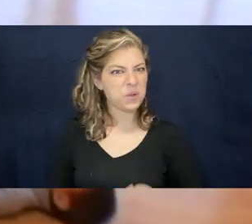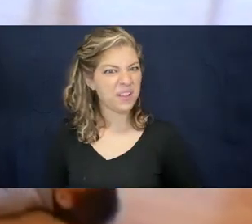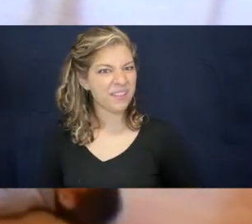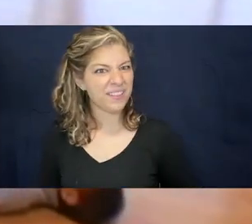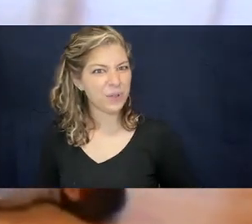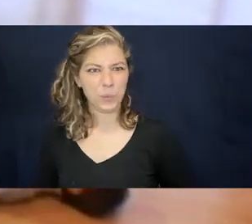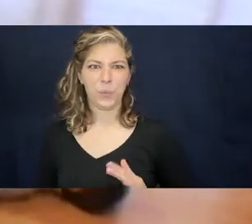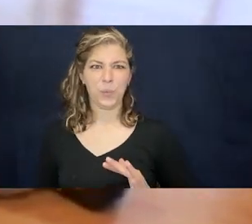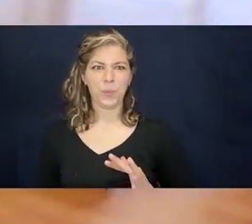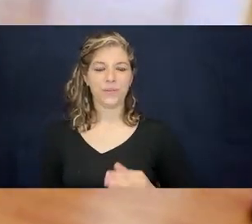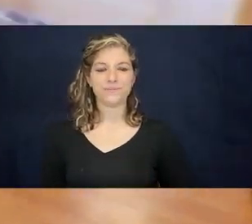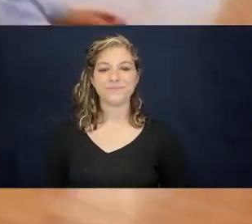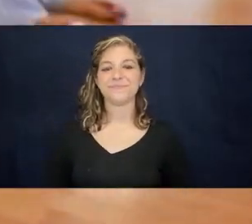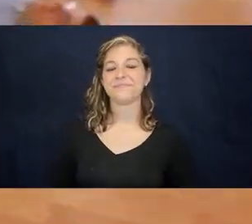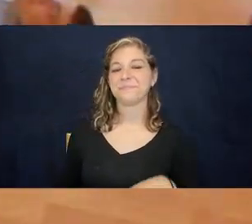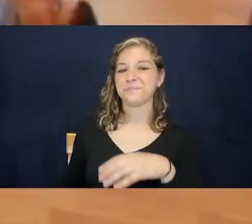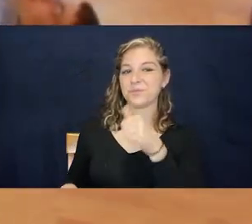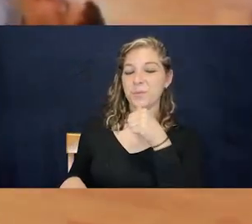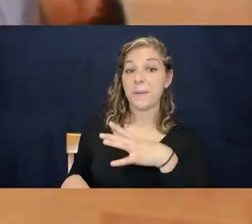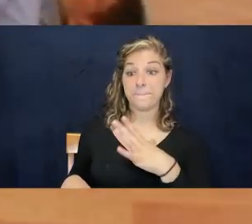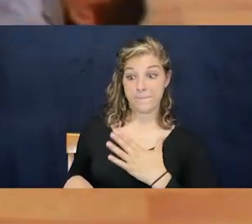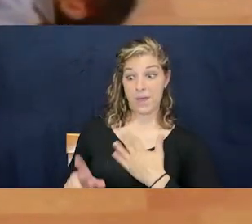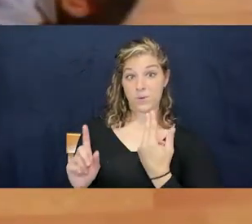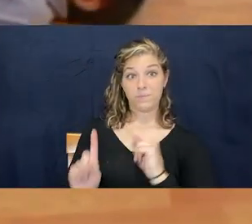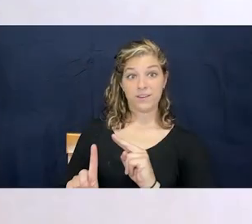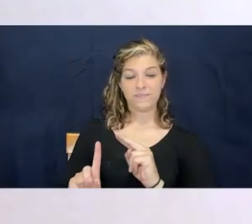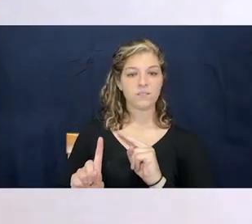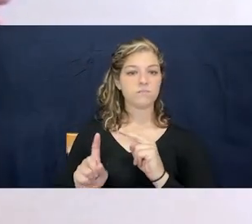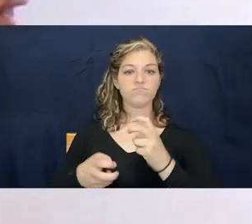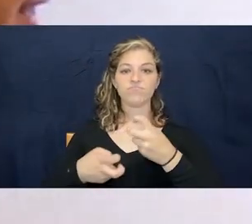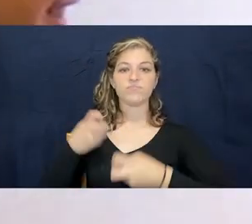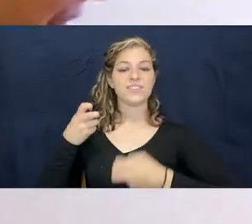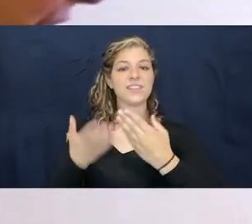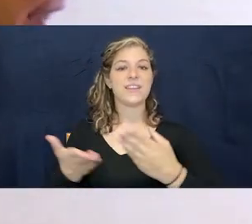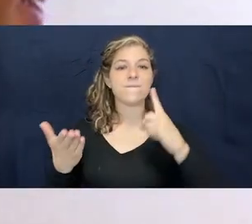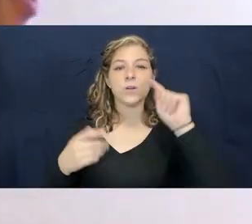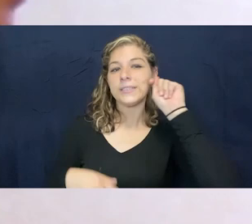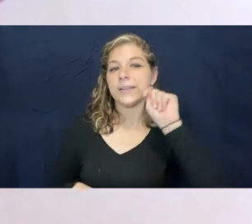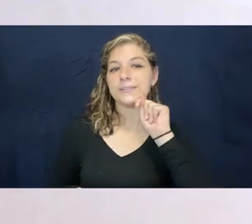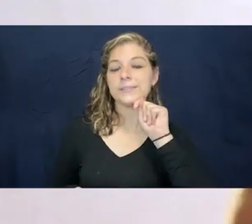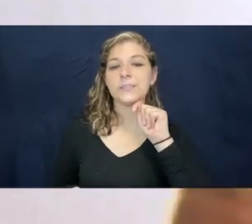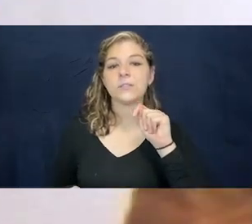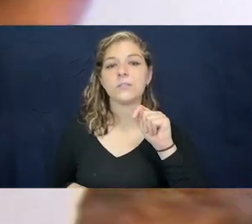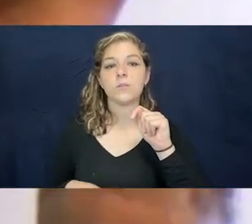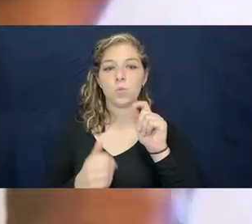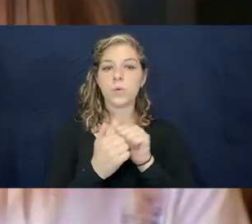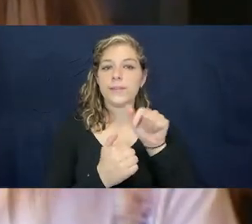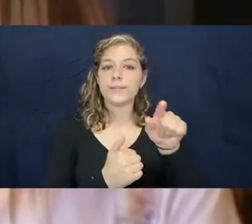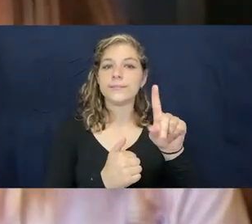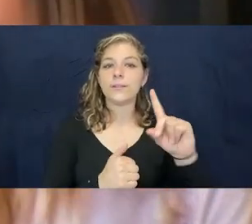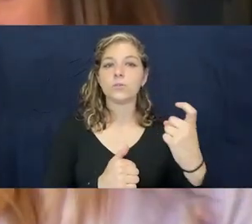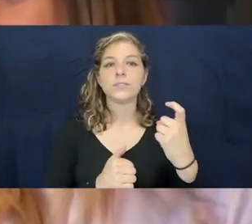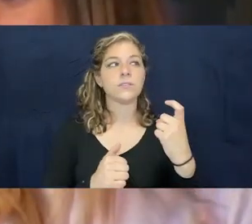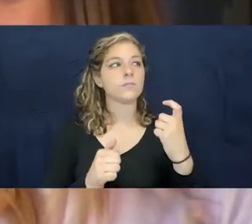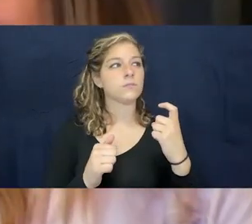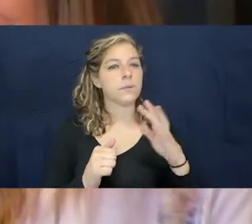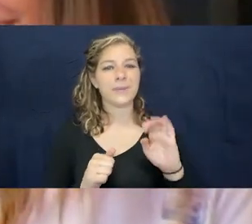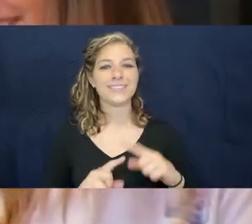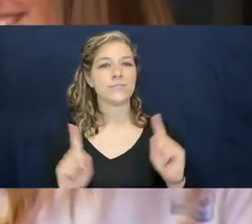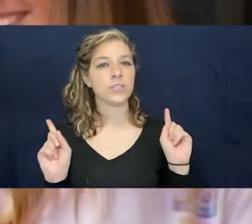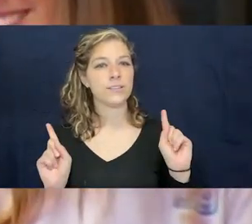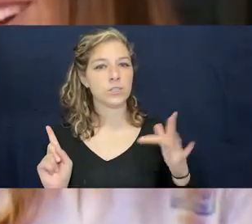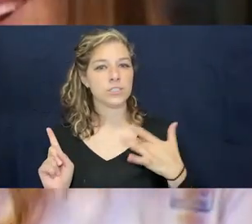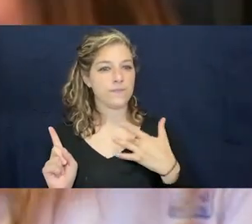Does anybody do that? That's cool. From my point of view, I think the most difficult thing for teenagers with